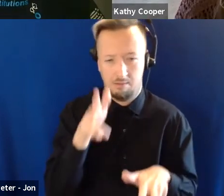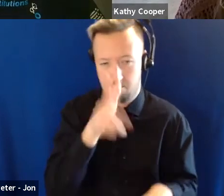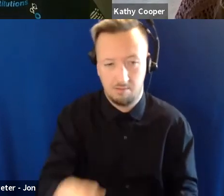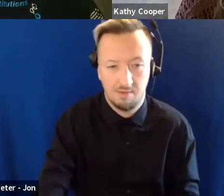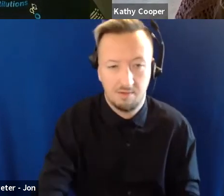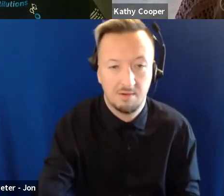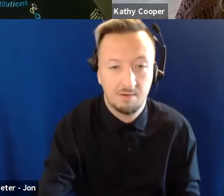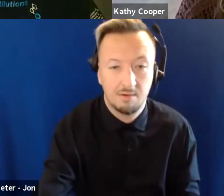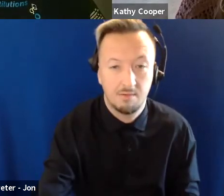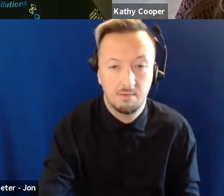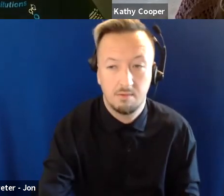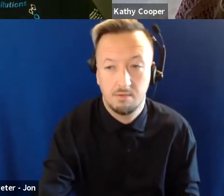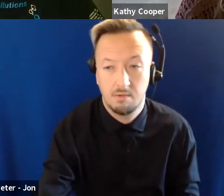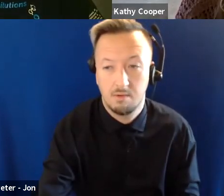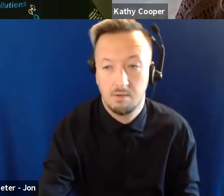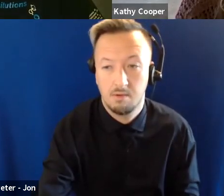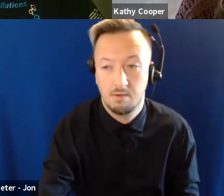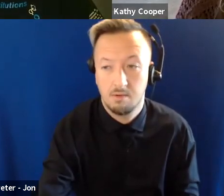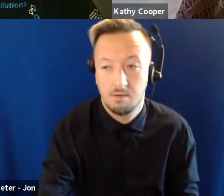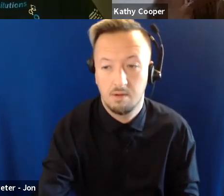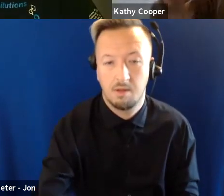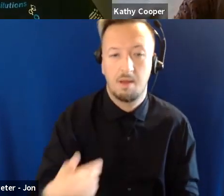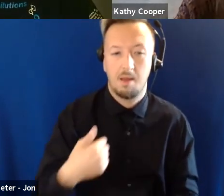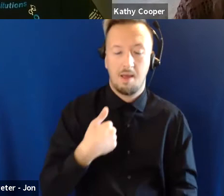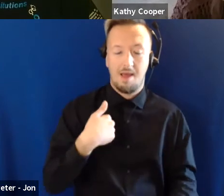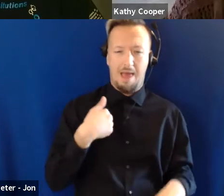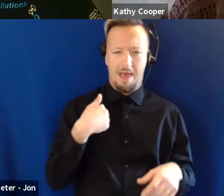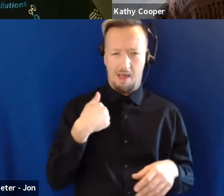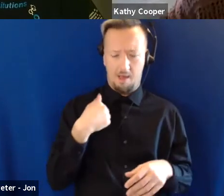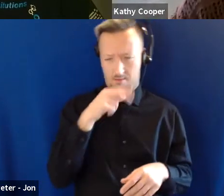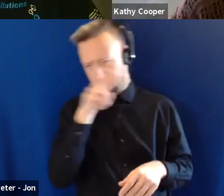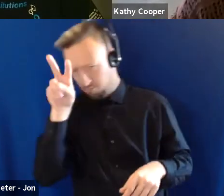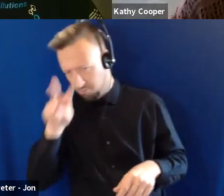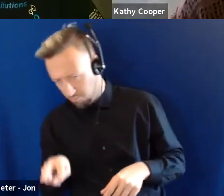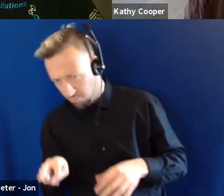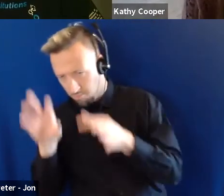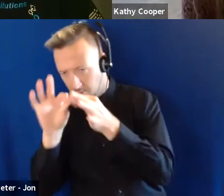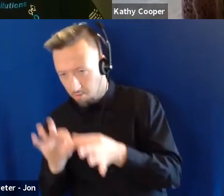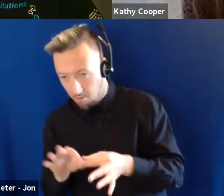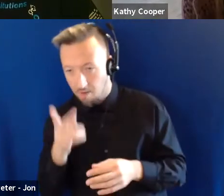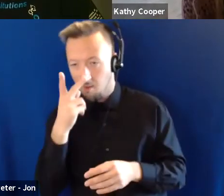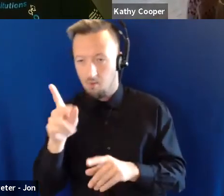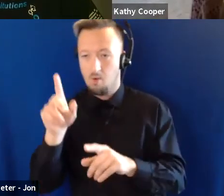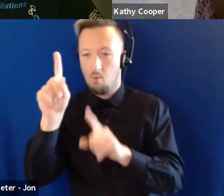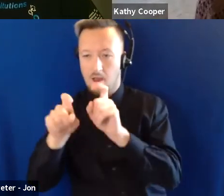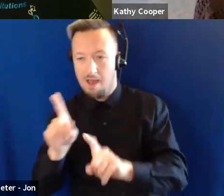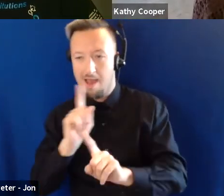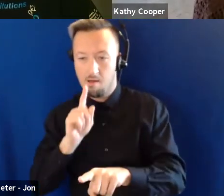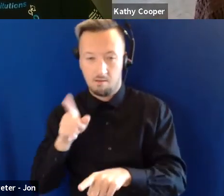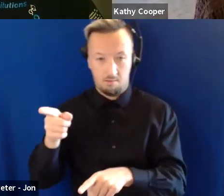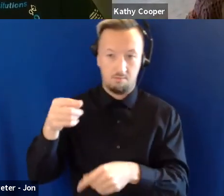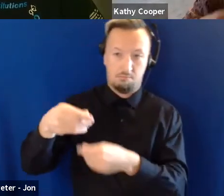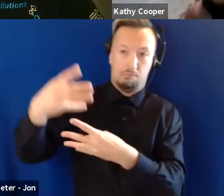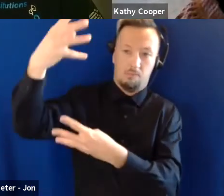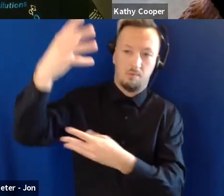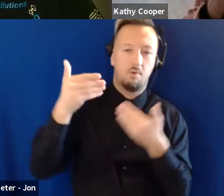I just took a break here and started a break, and I was looking at the questions and answers, and I thought, oh crap, they're building up.